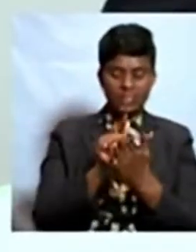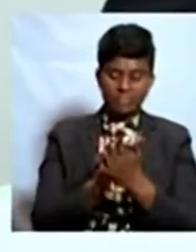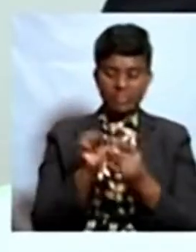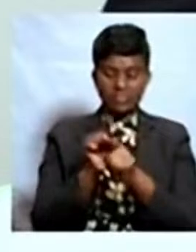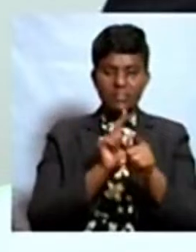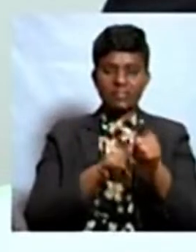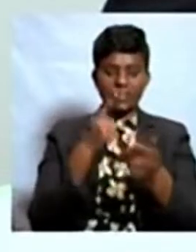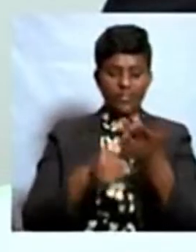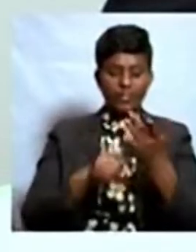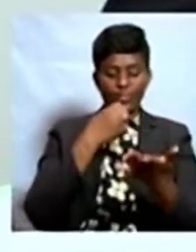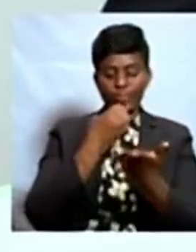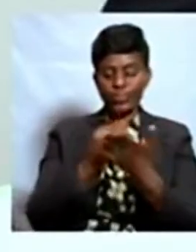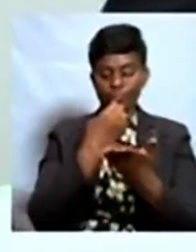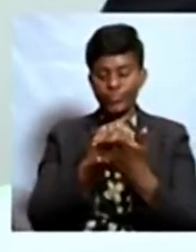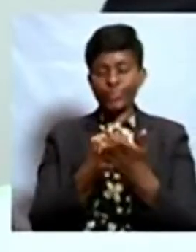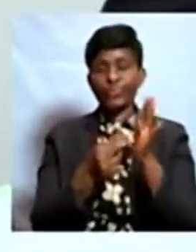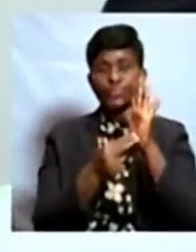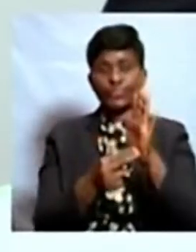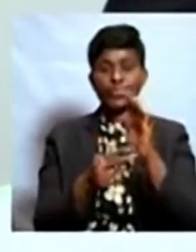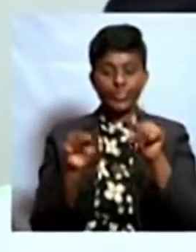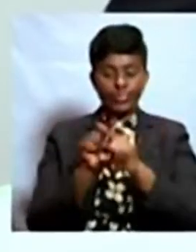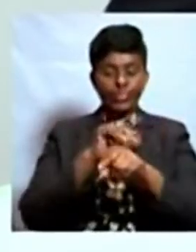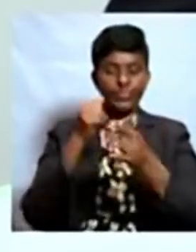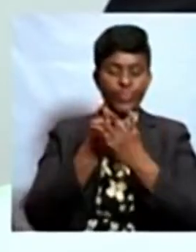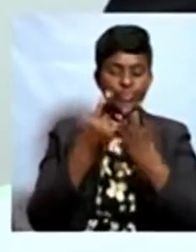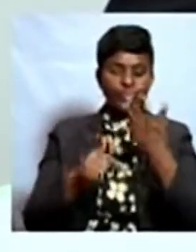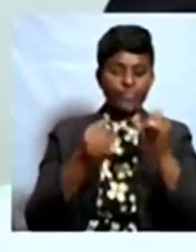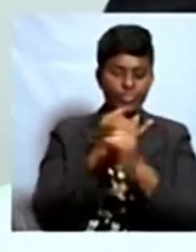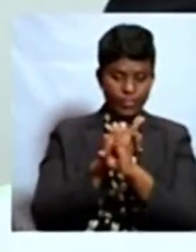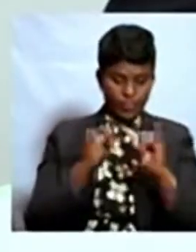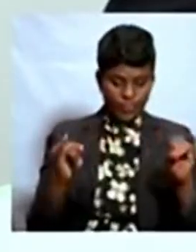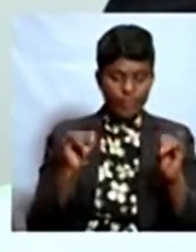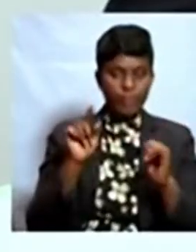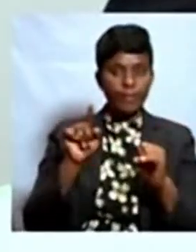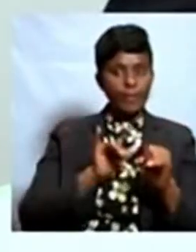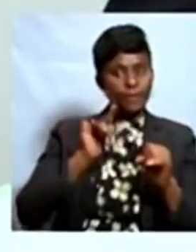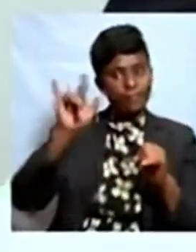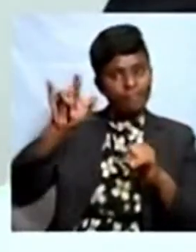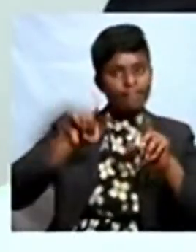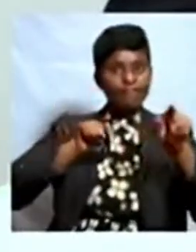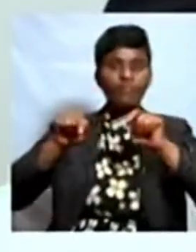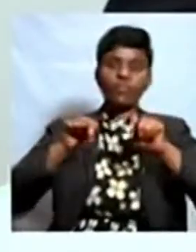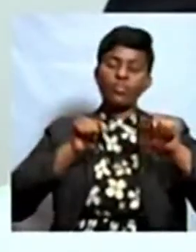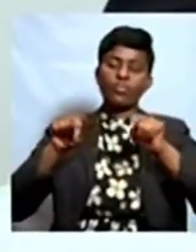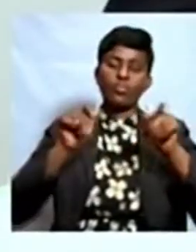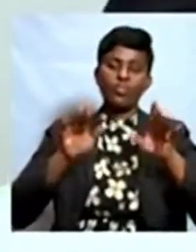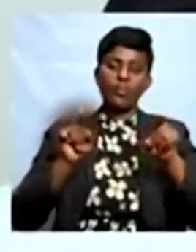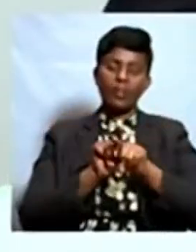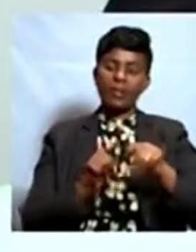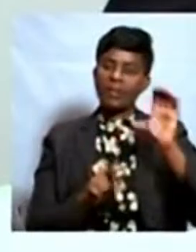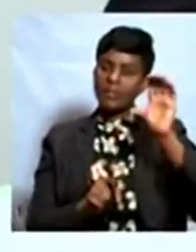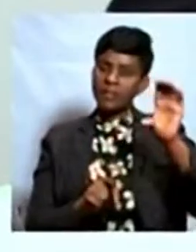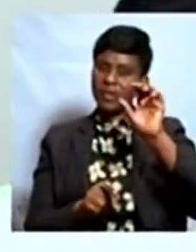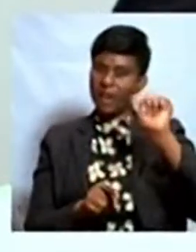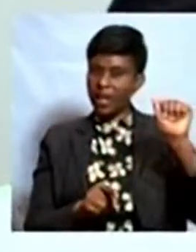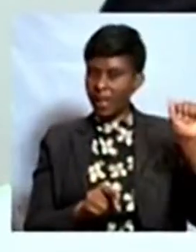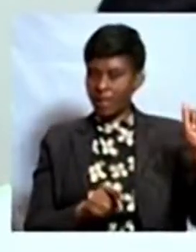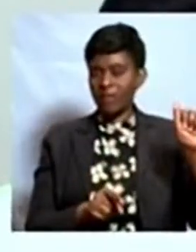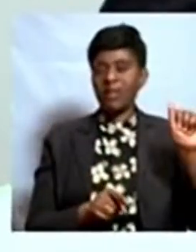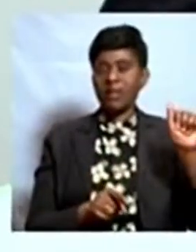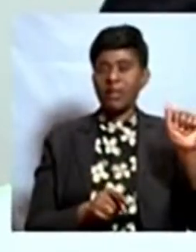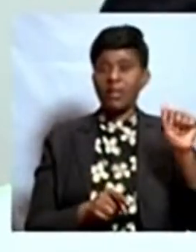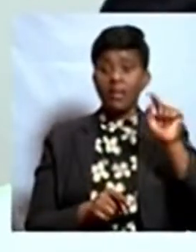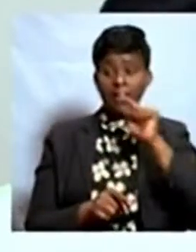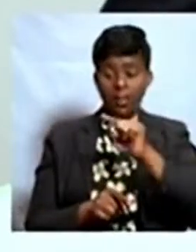is evidence-based, and autonomy of the aviation regulator, the CAA.